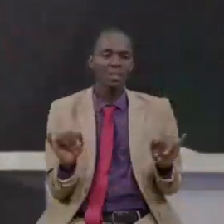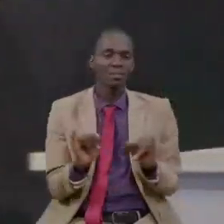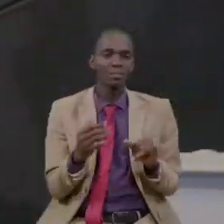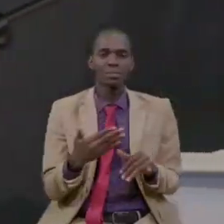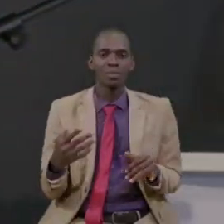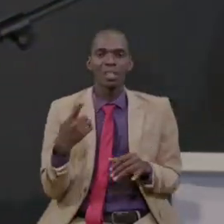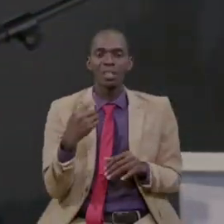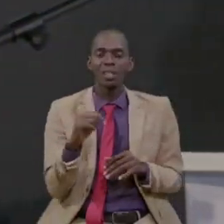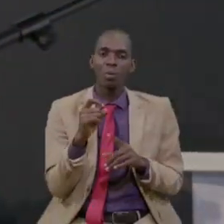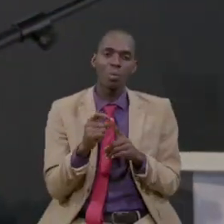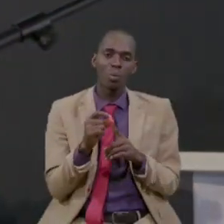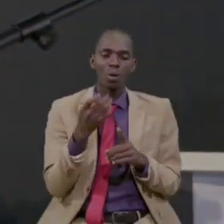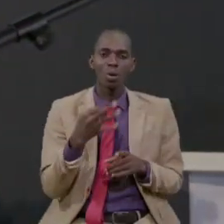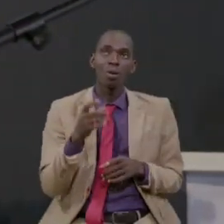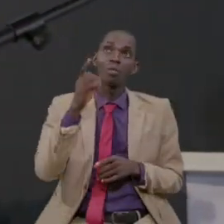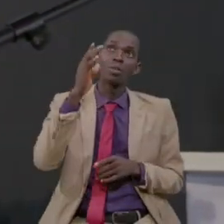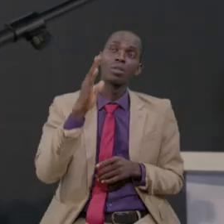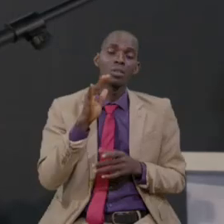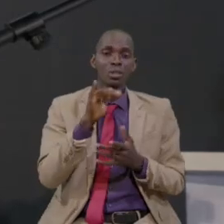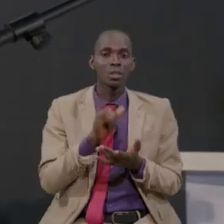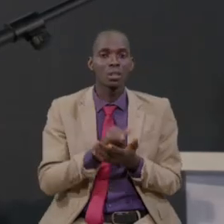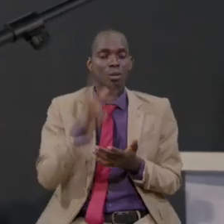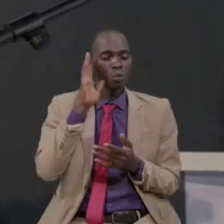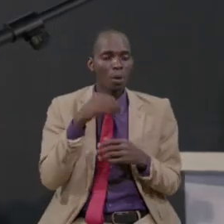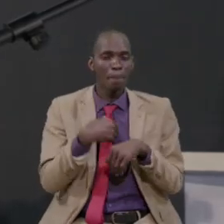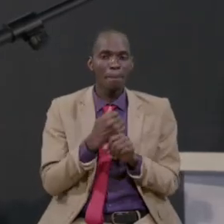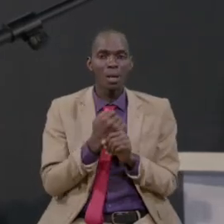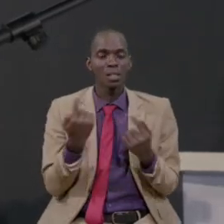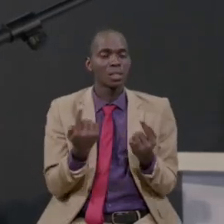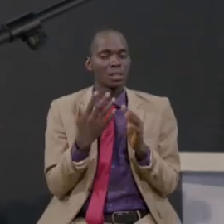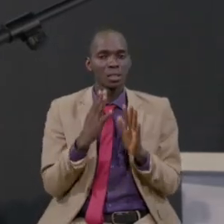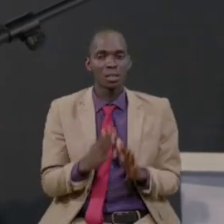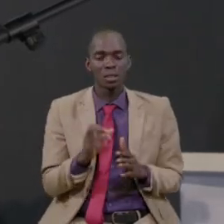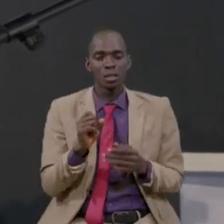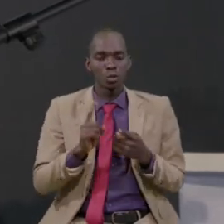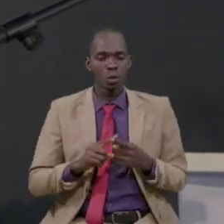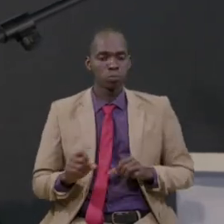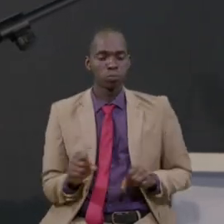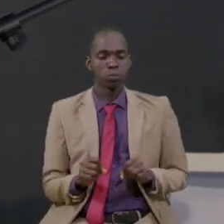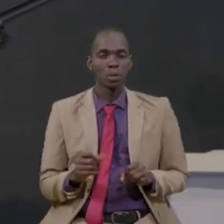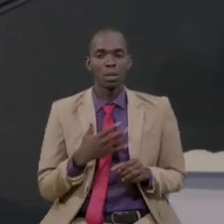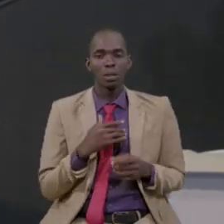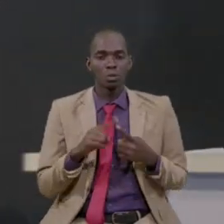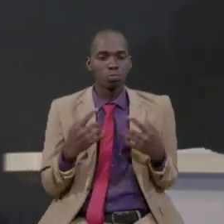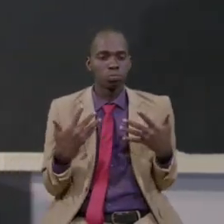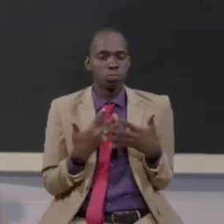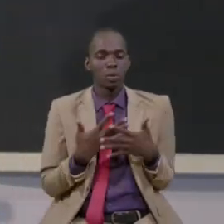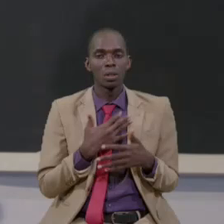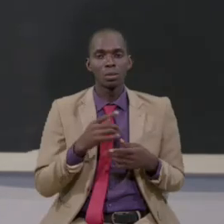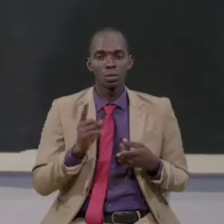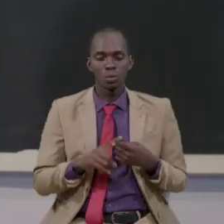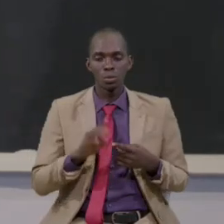that will make sinners to shake and to tremble and to be convicted and to rush